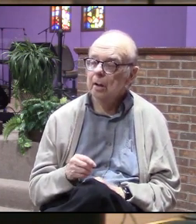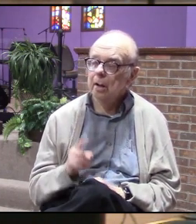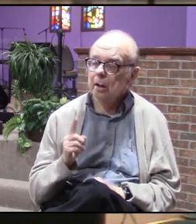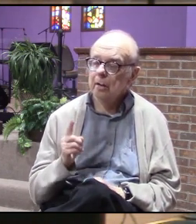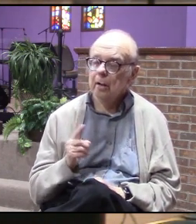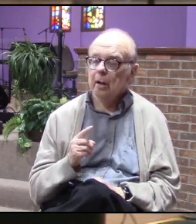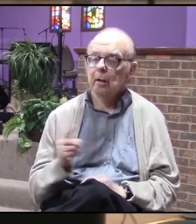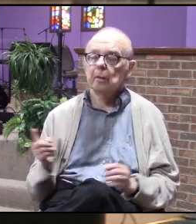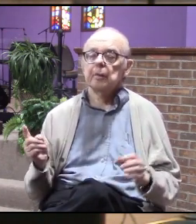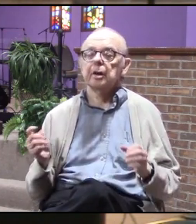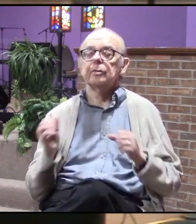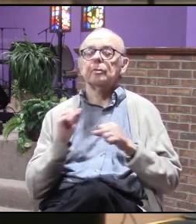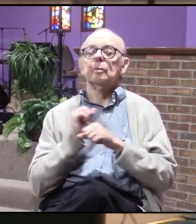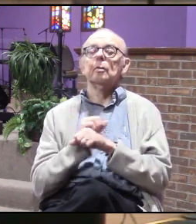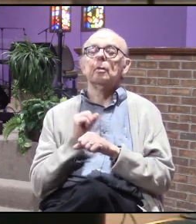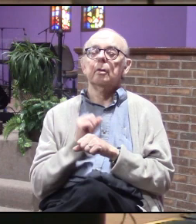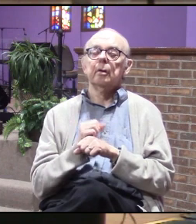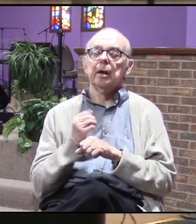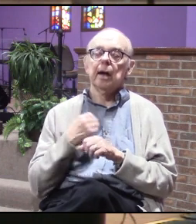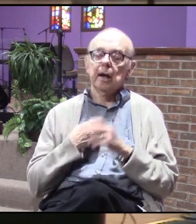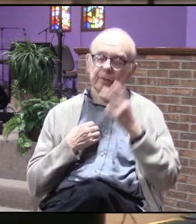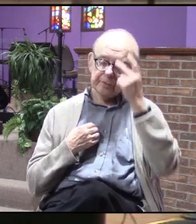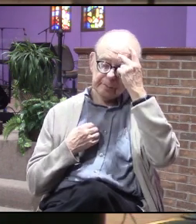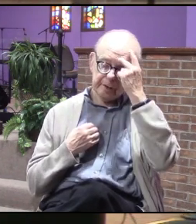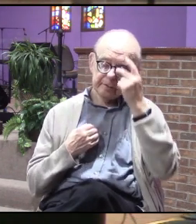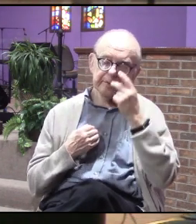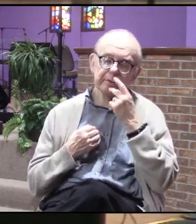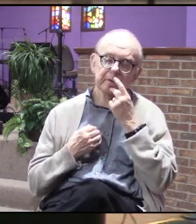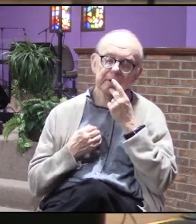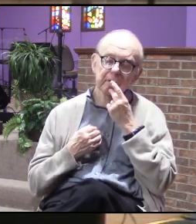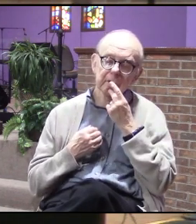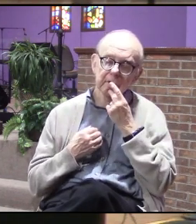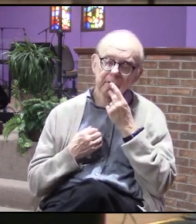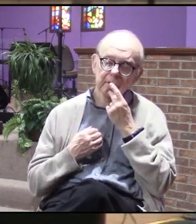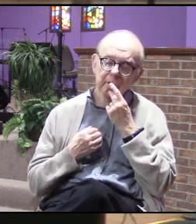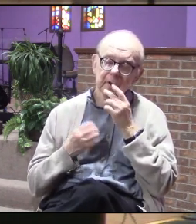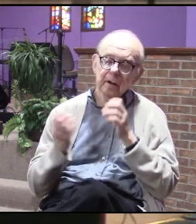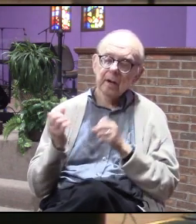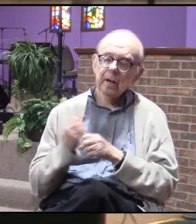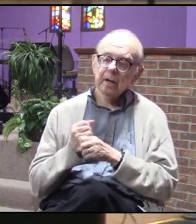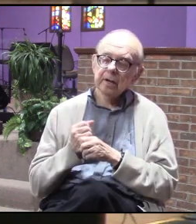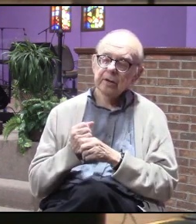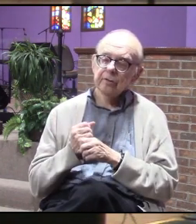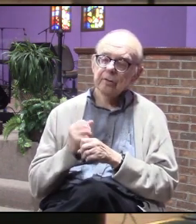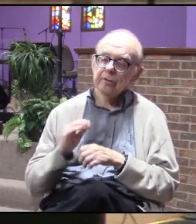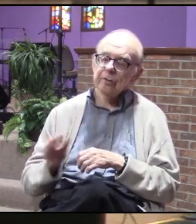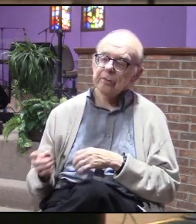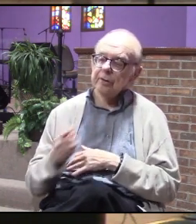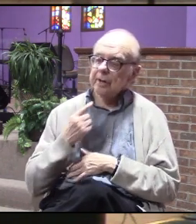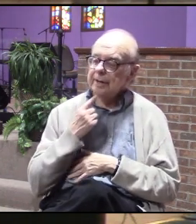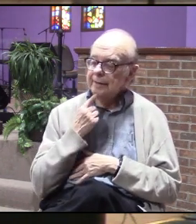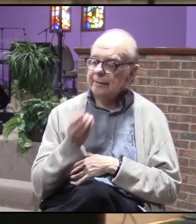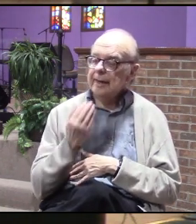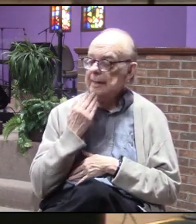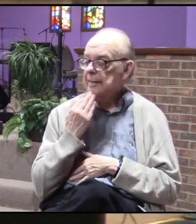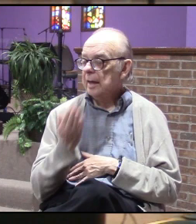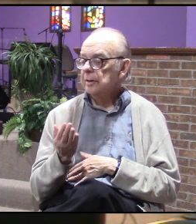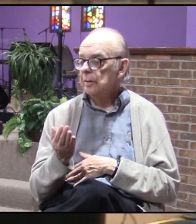One of the biggest tasks that you have as parents is to get your children to say thank you.